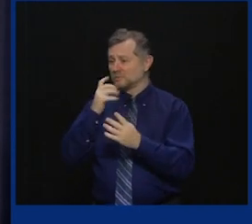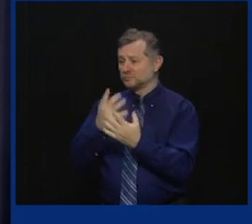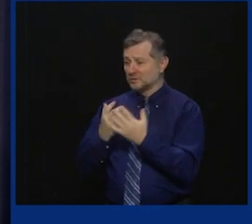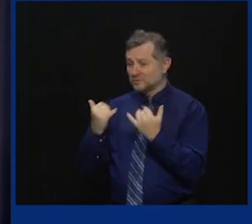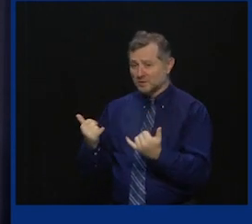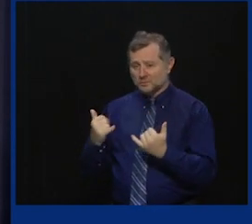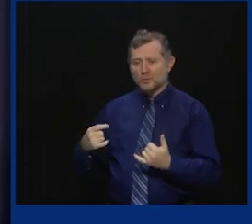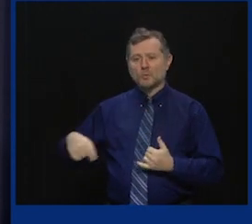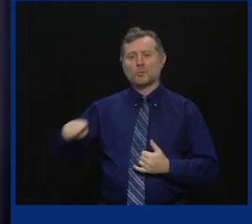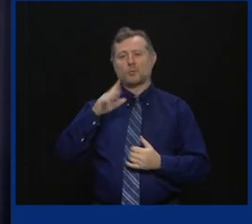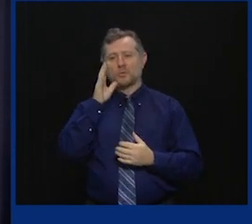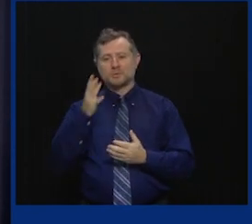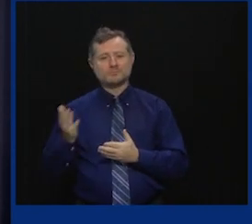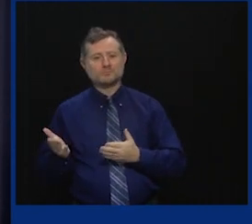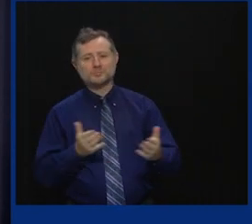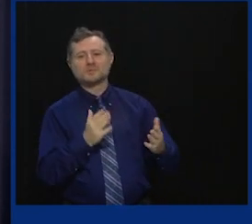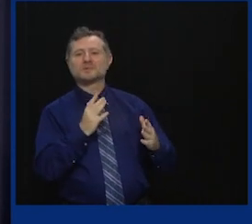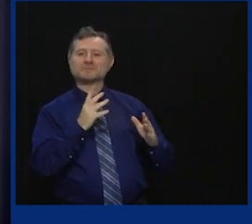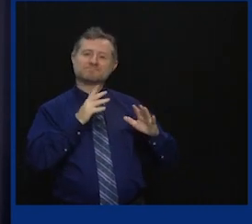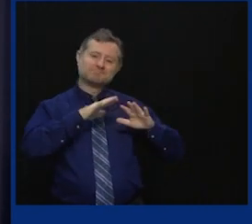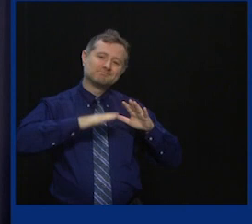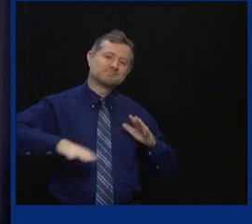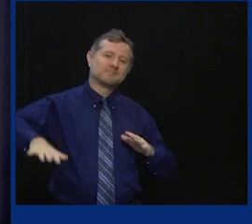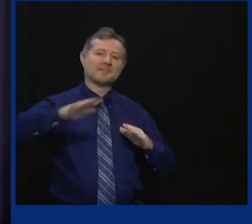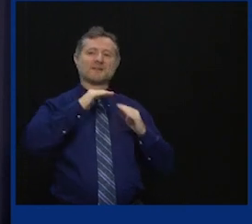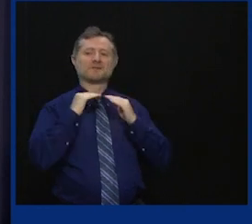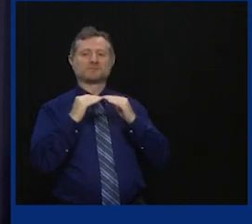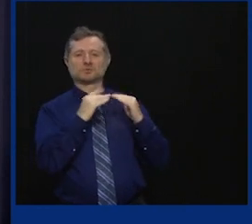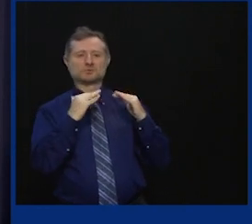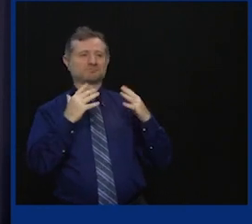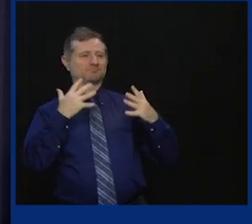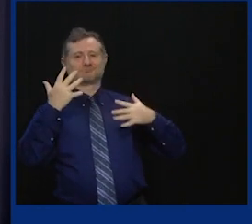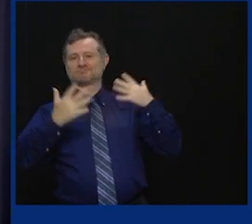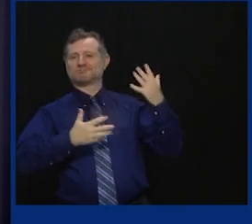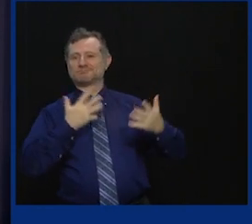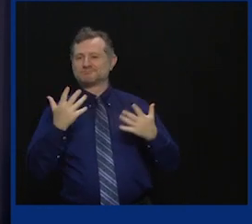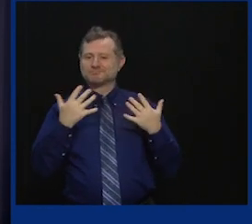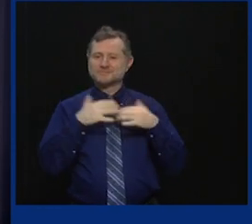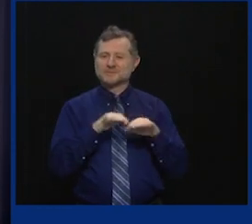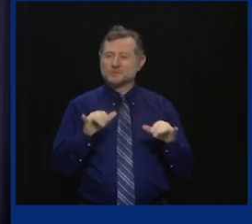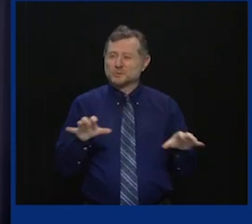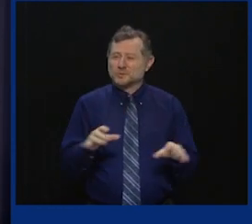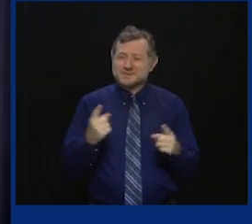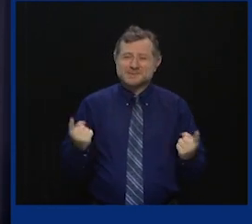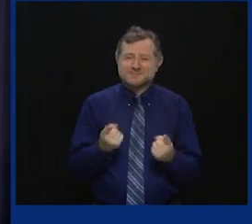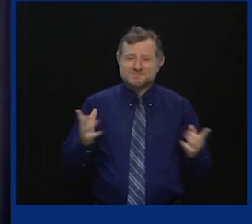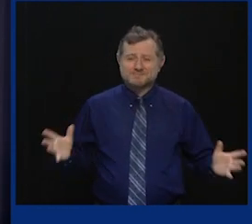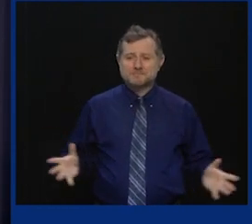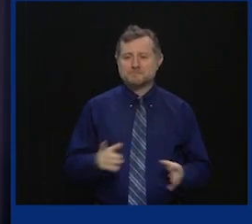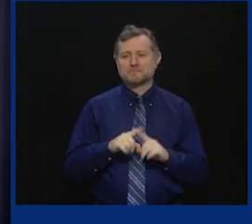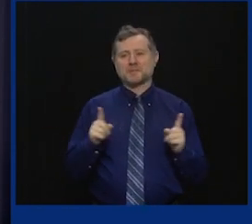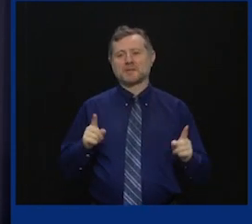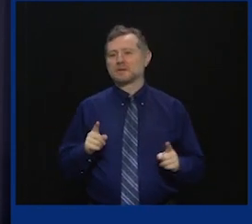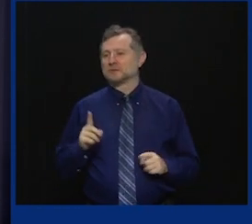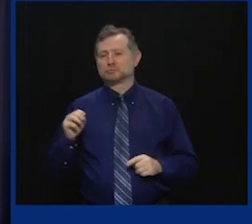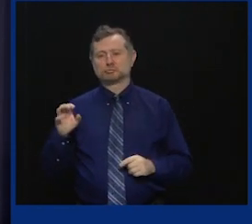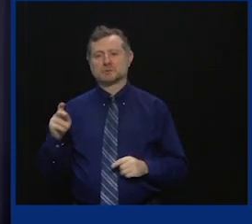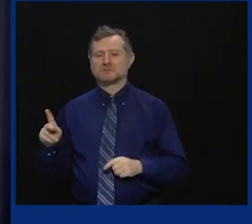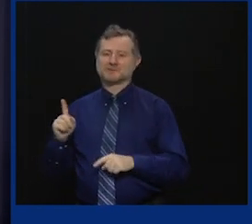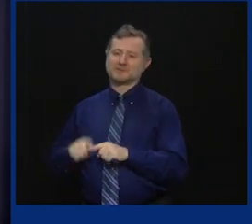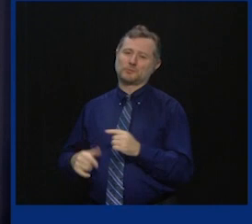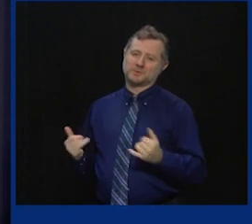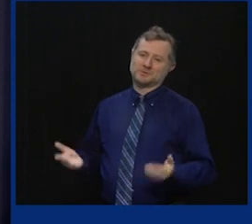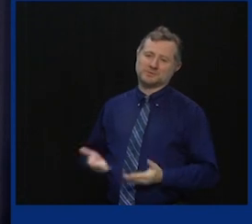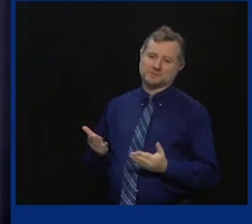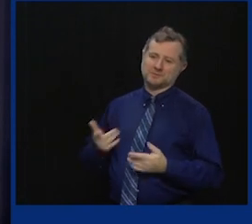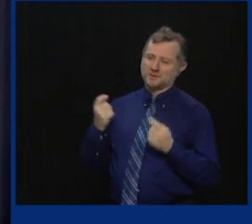for justice, and we're doing that. Yet Derek can't be here today to celebrate this victory